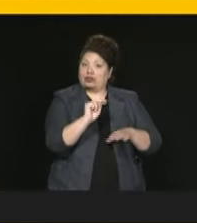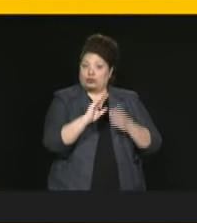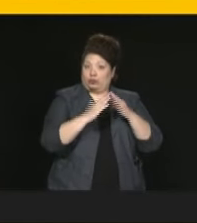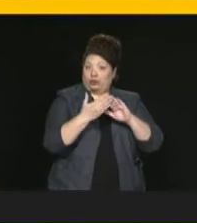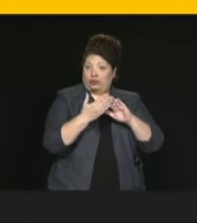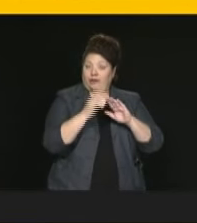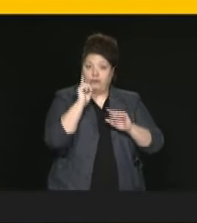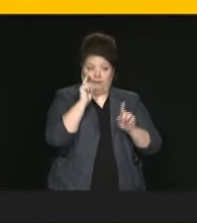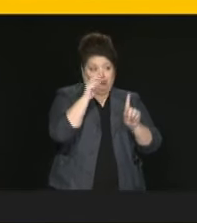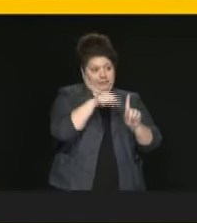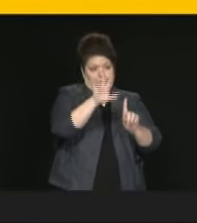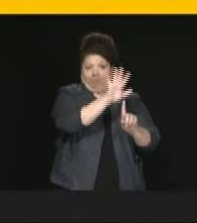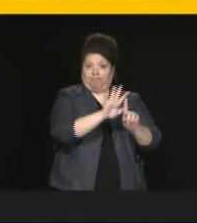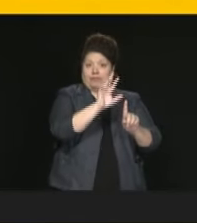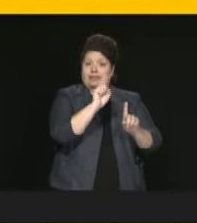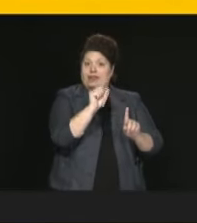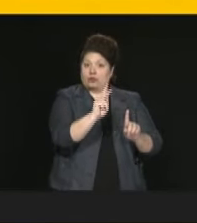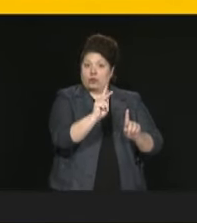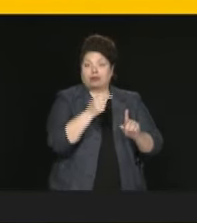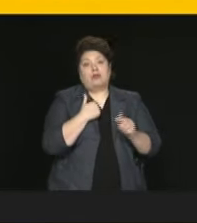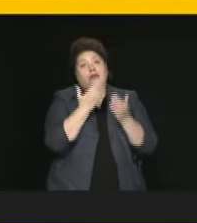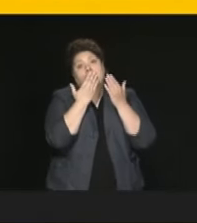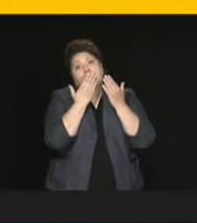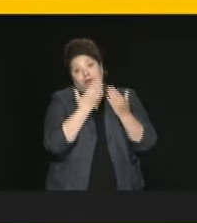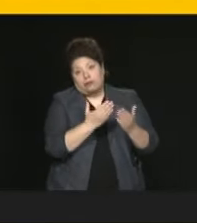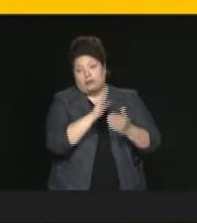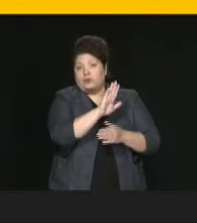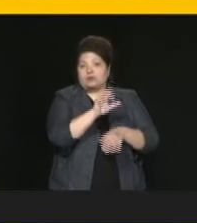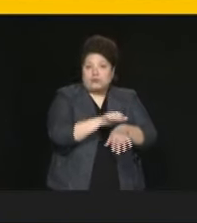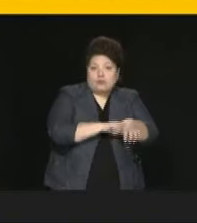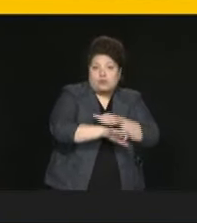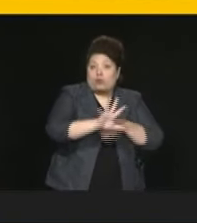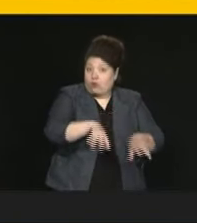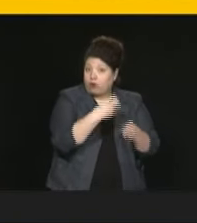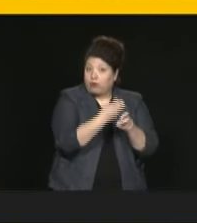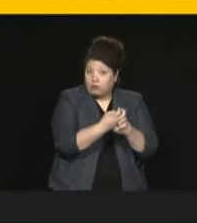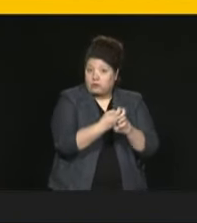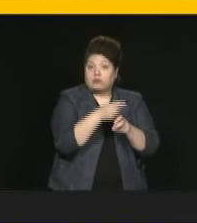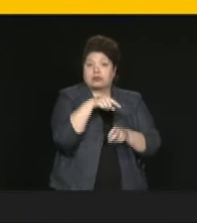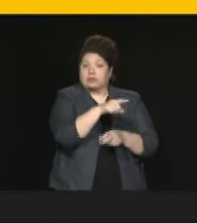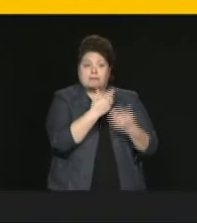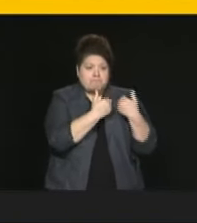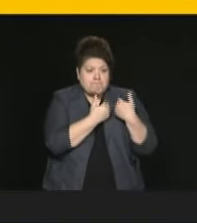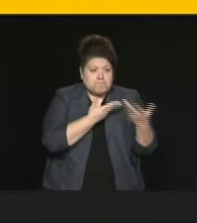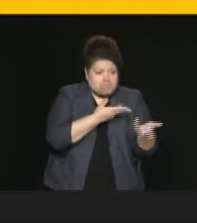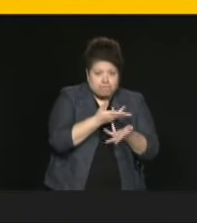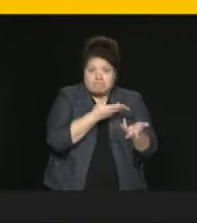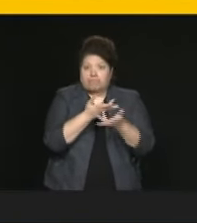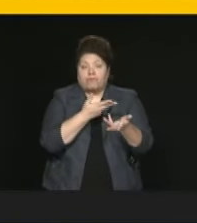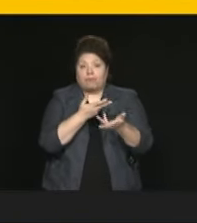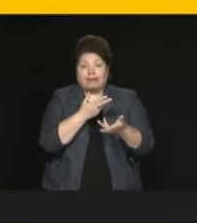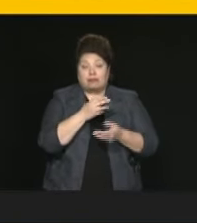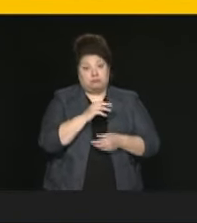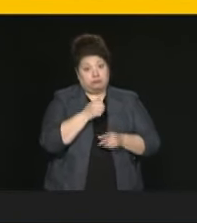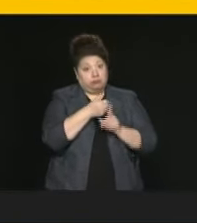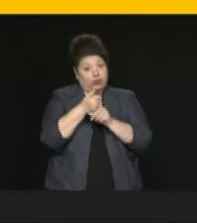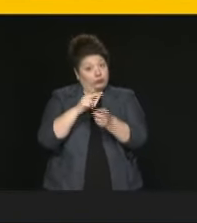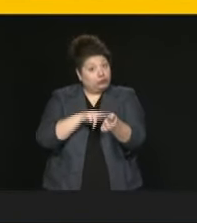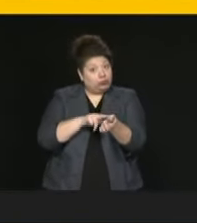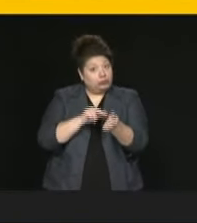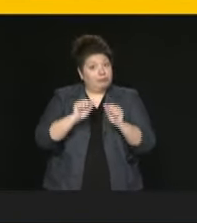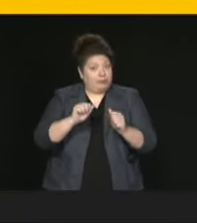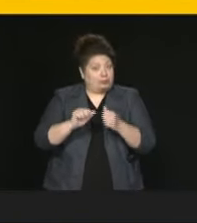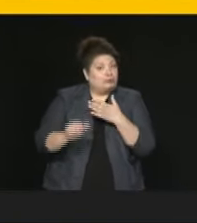for tirelessly working on the front line of this outbreak and putting their own safety at risk. But numbers don't tell the whole